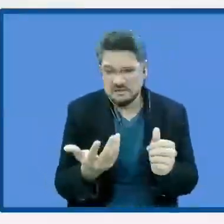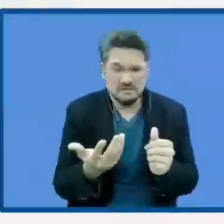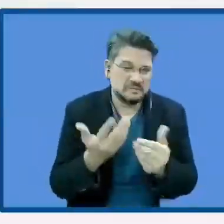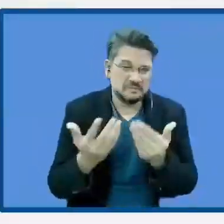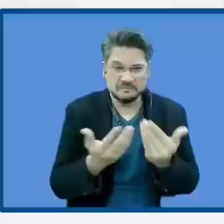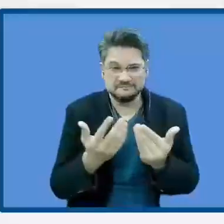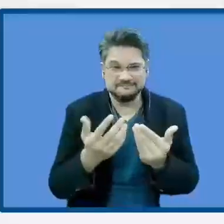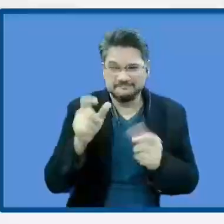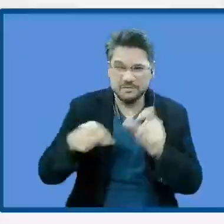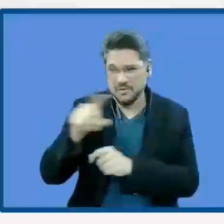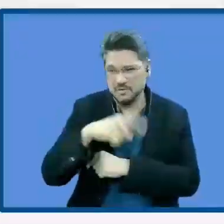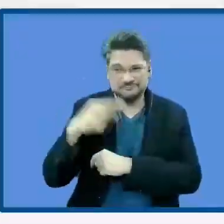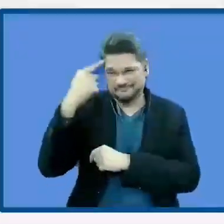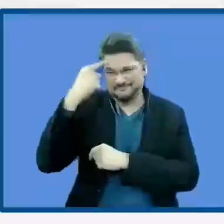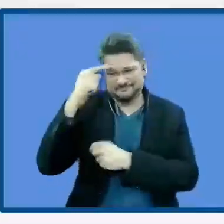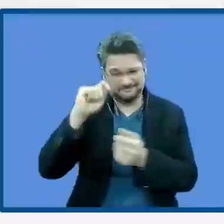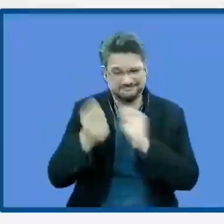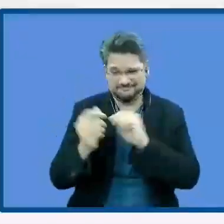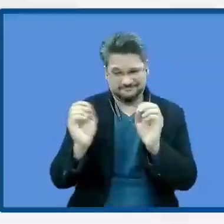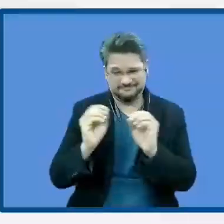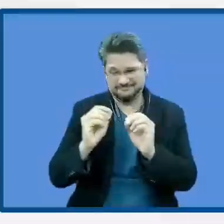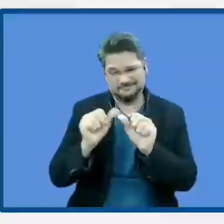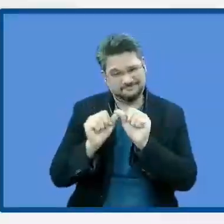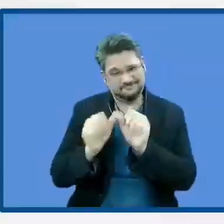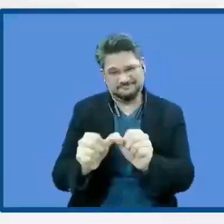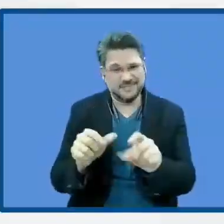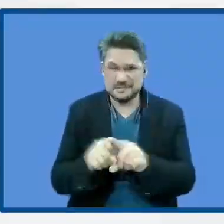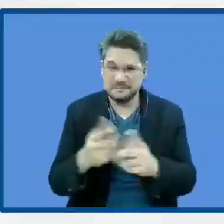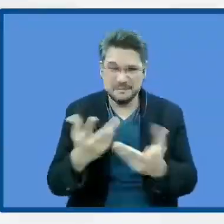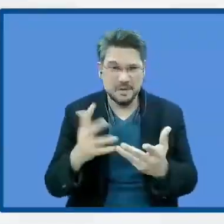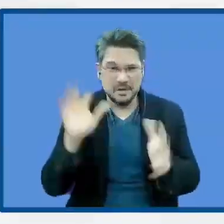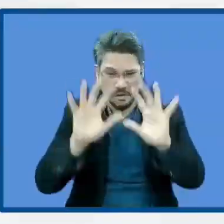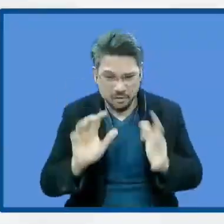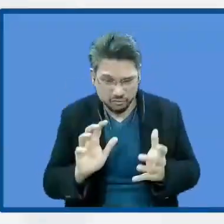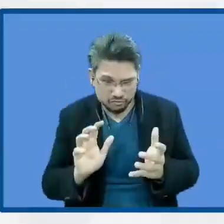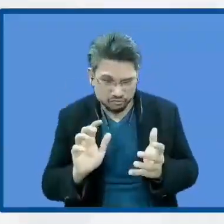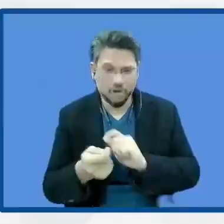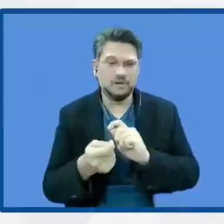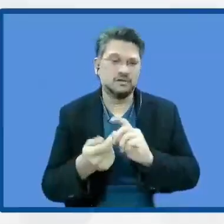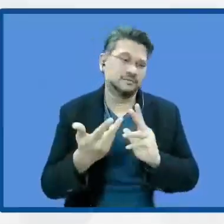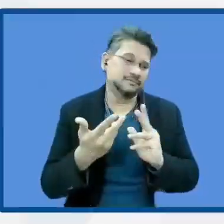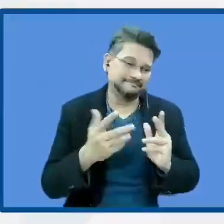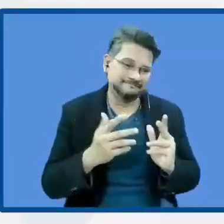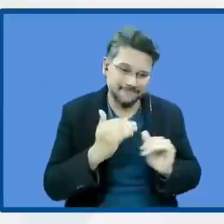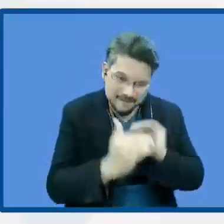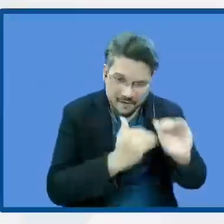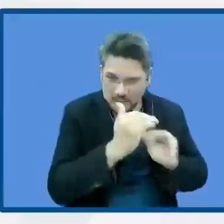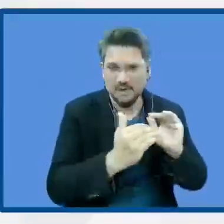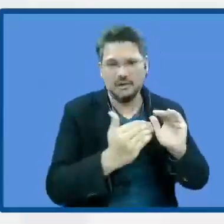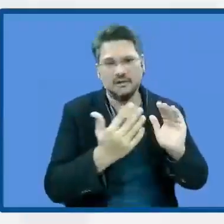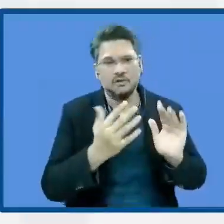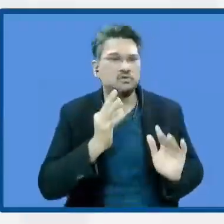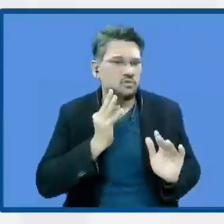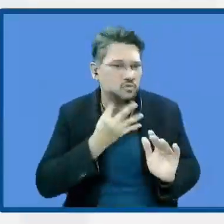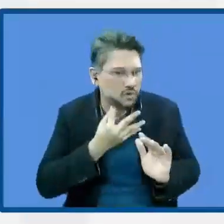mindset with the climate change, development, risk, disaster are all